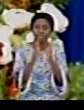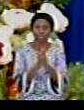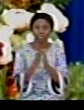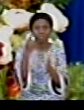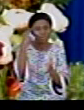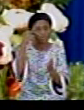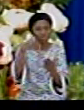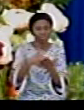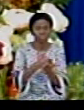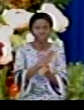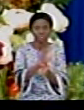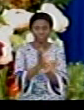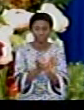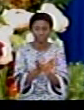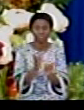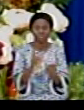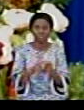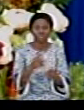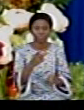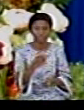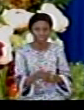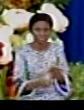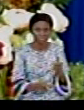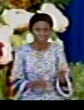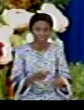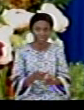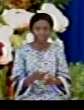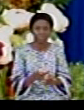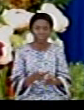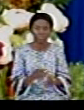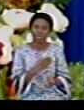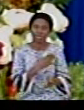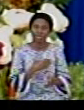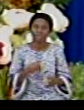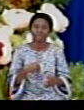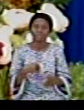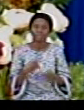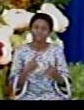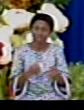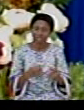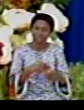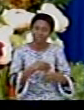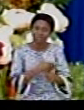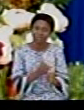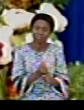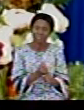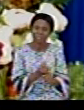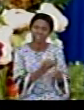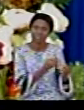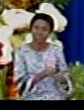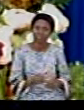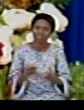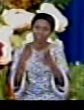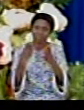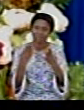the new converts, to making sacrifices for the new converts, traveling on